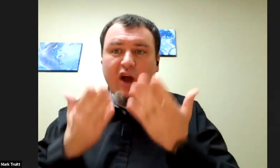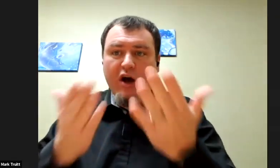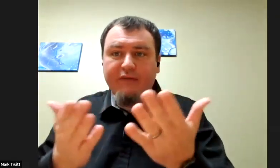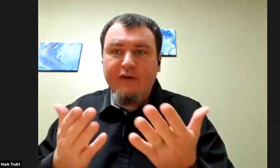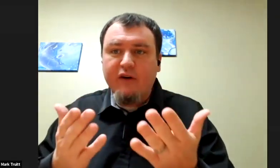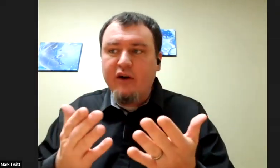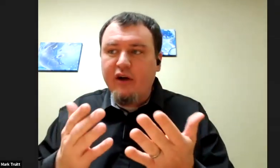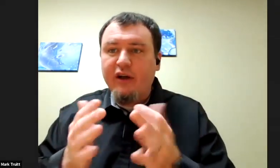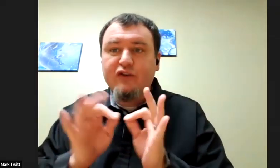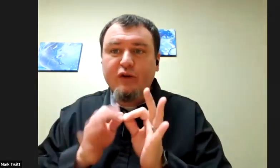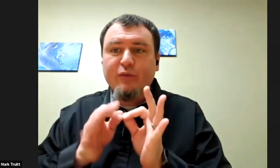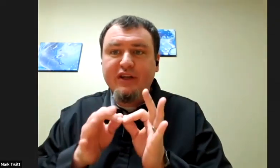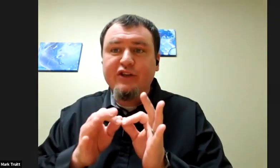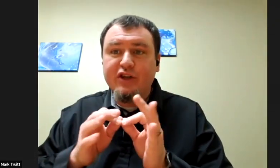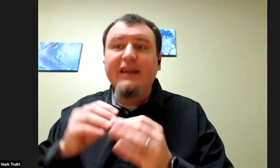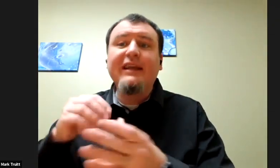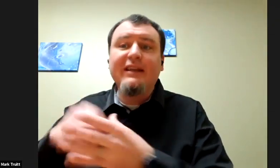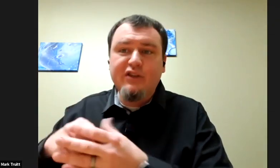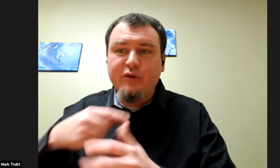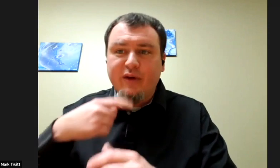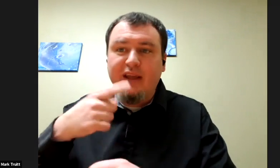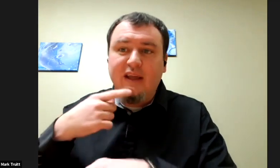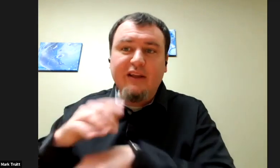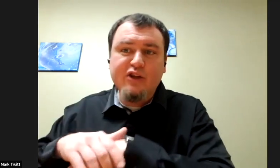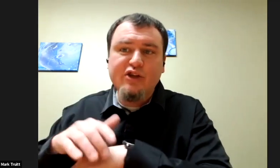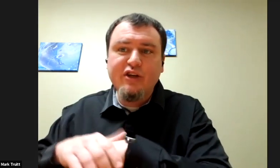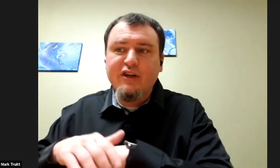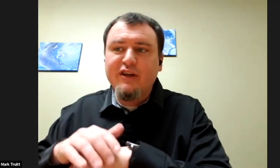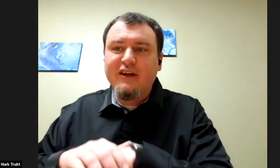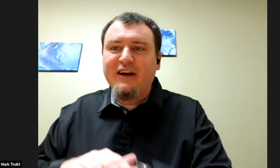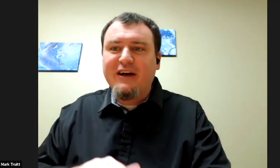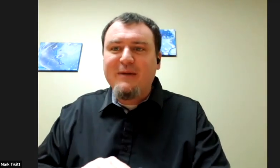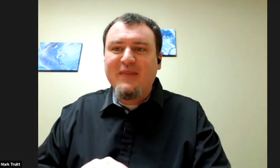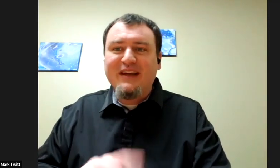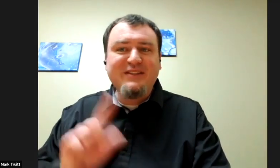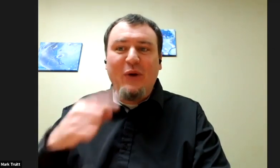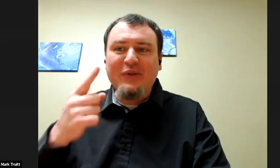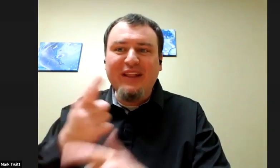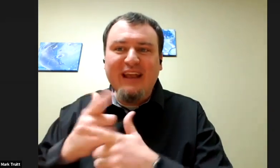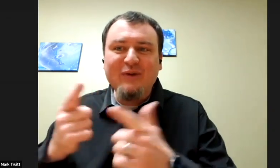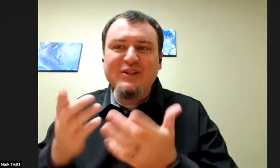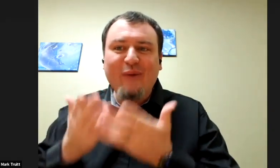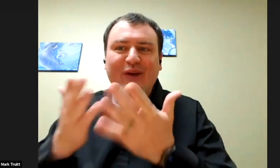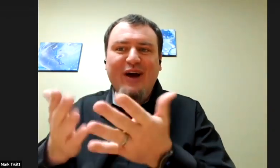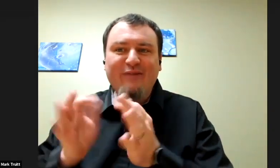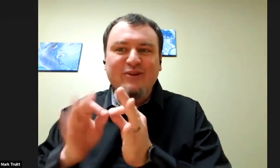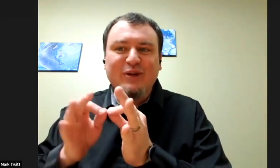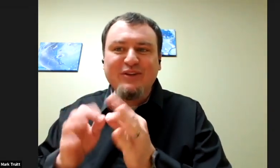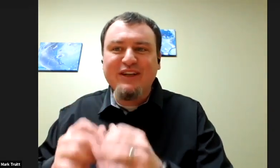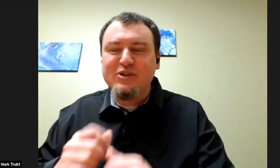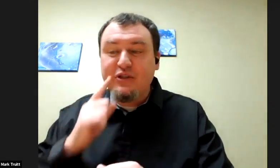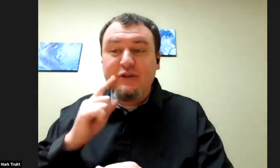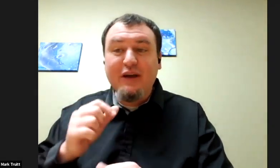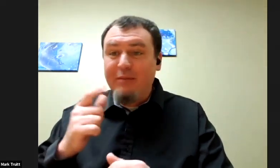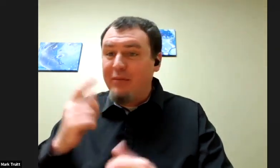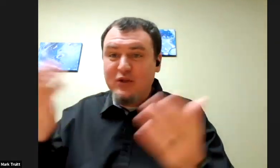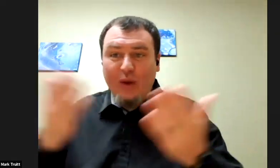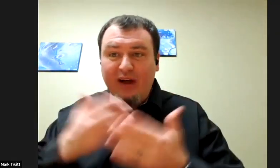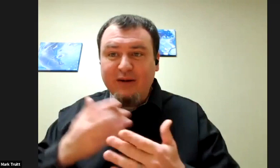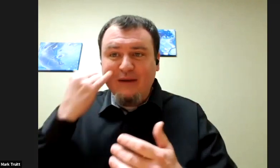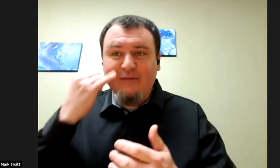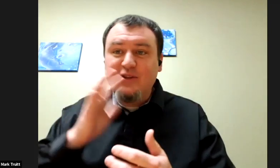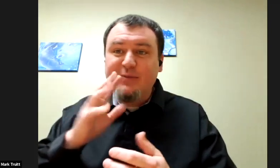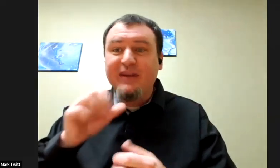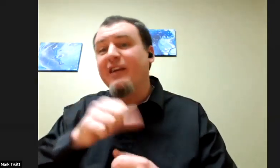We only offer interpretation into English. That's the only language that we offer interpretation to, but